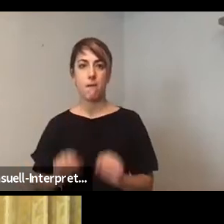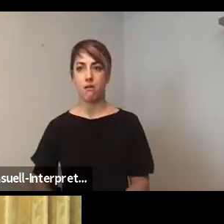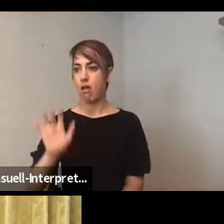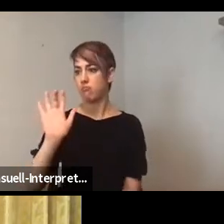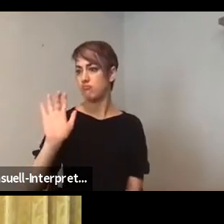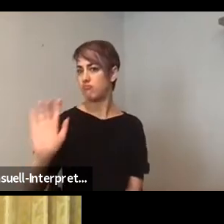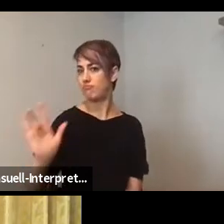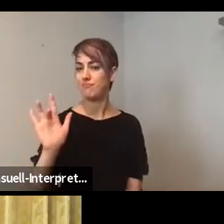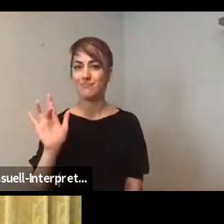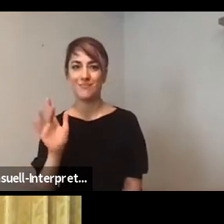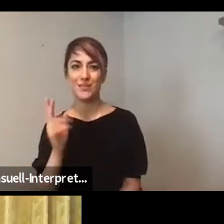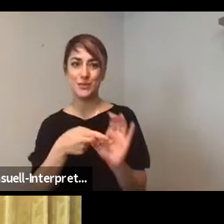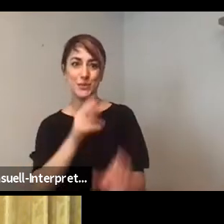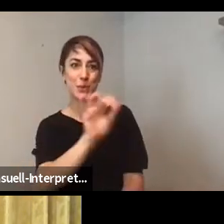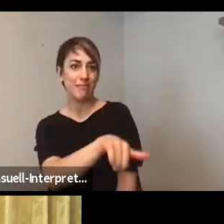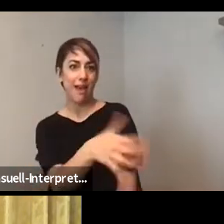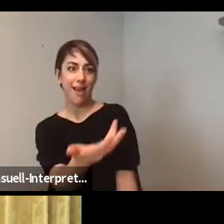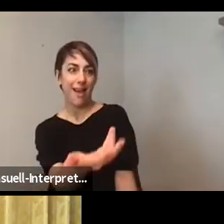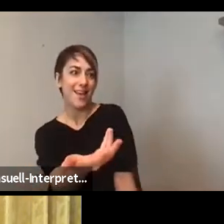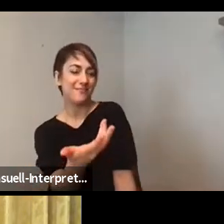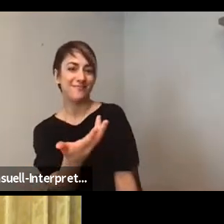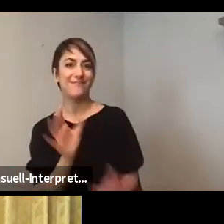you, Daniela. Of course.